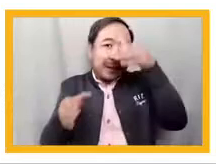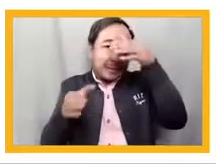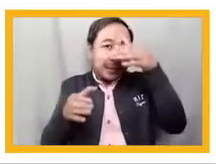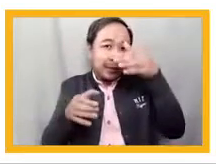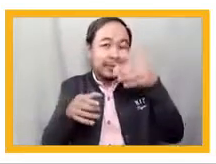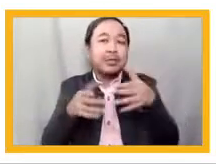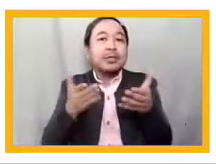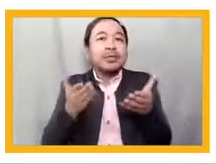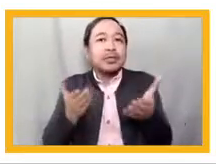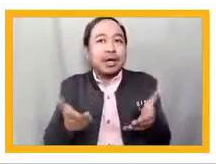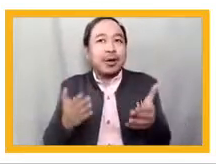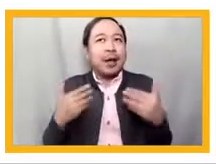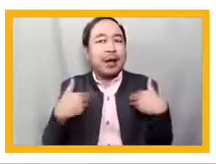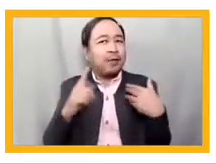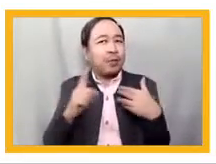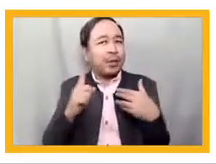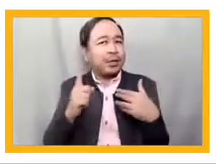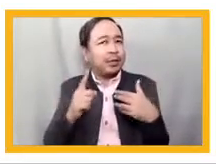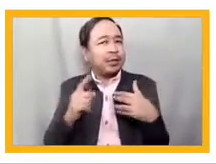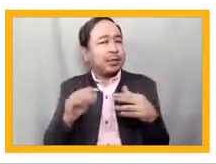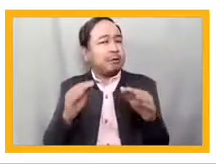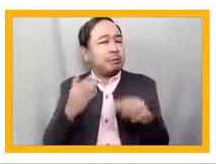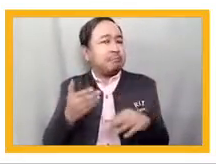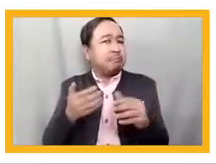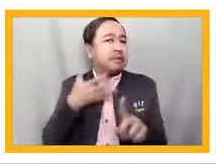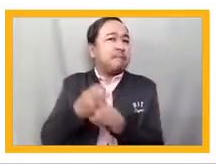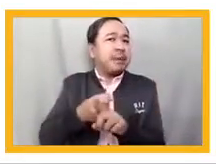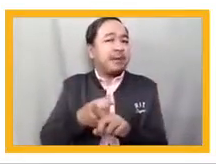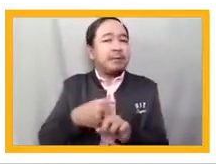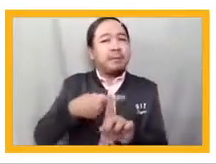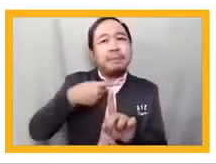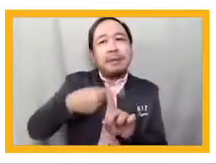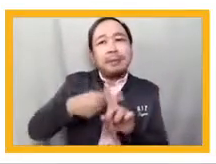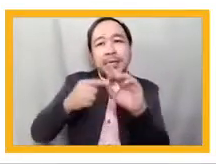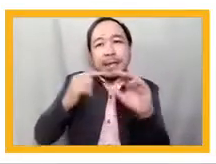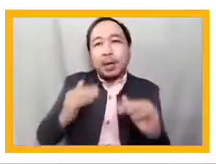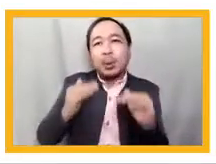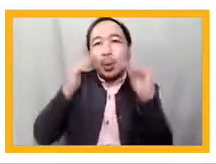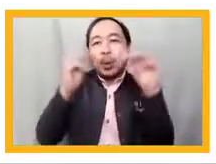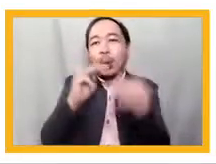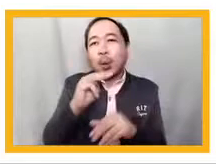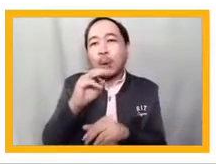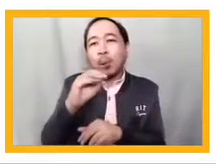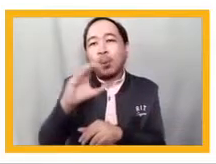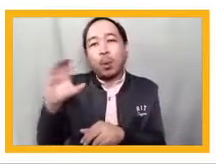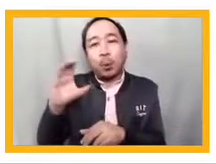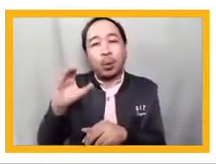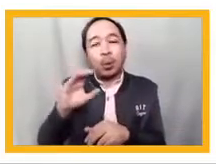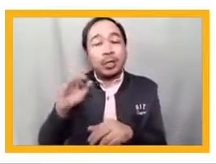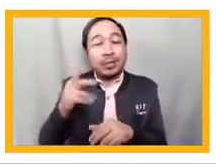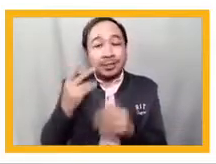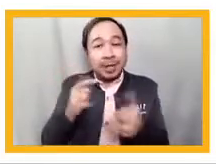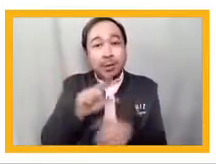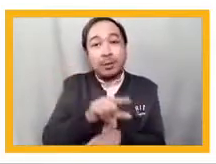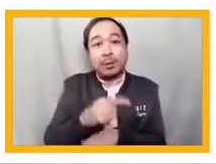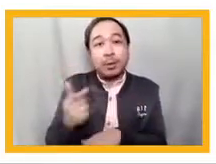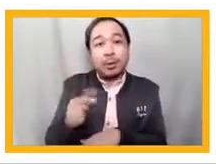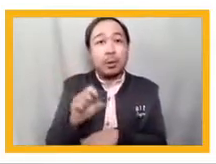future of higher education and digital transformation, the impact of MOOCs. I hand over to Dr. Susann Roth.